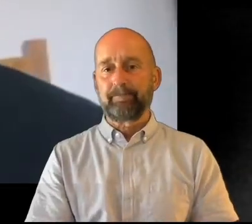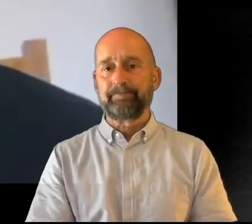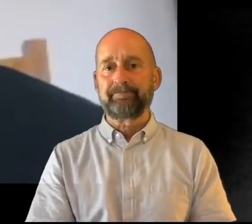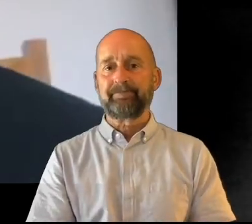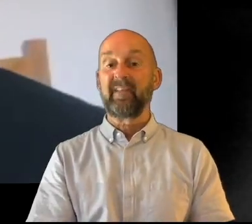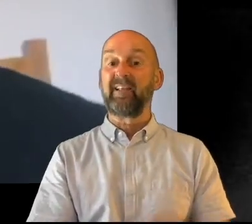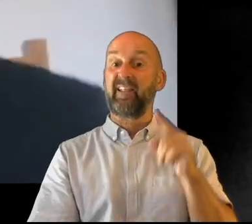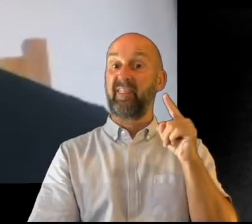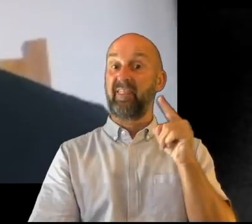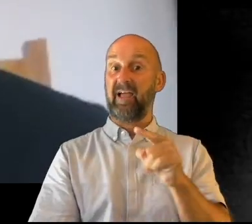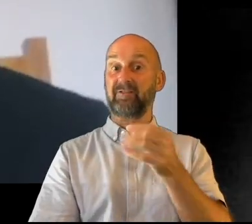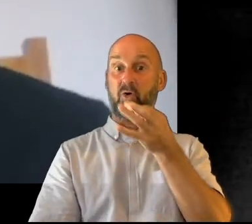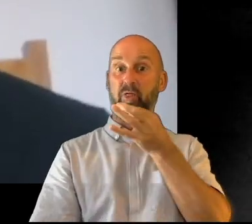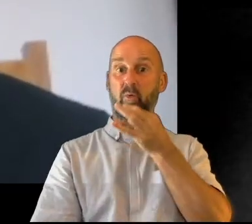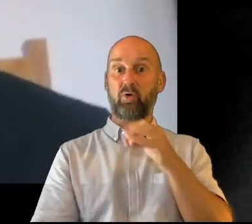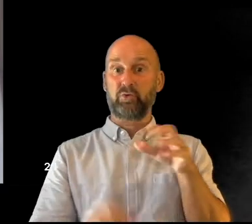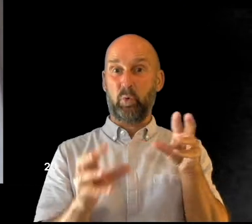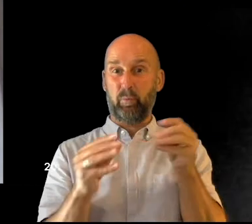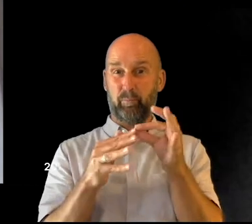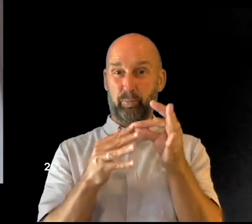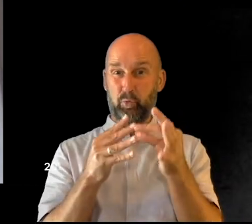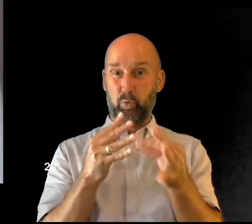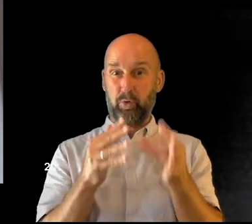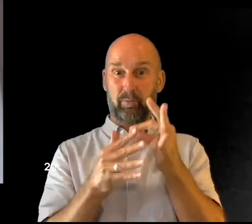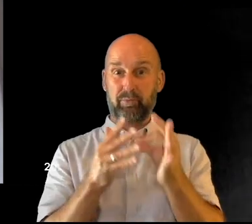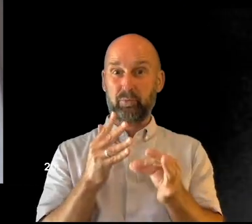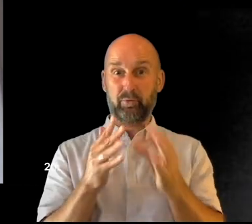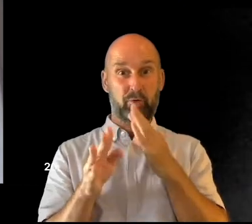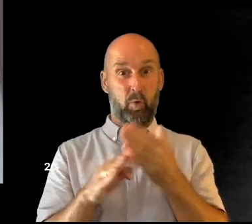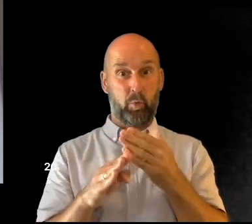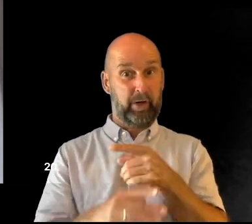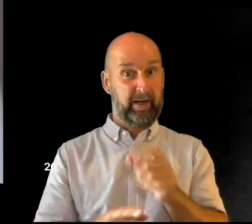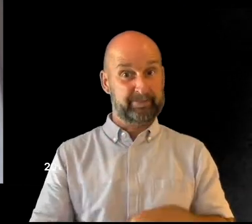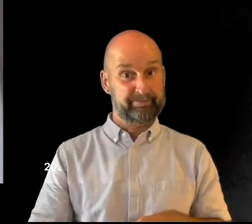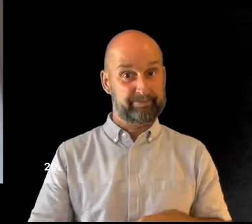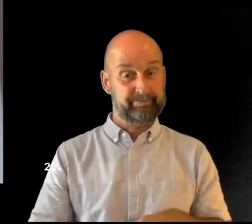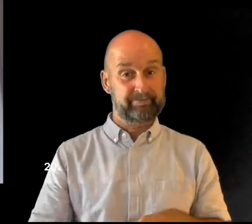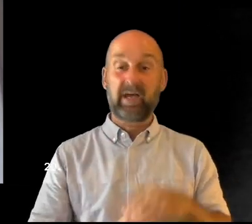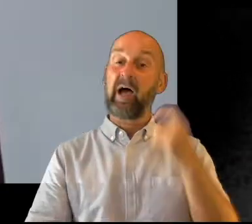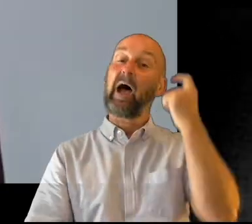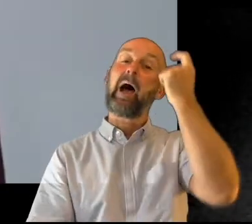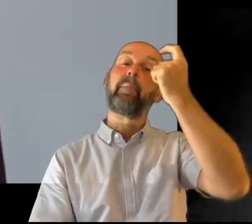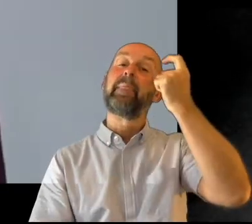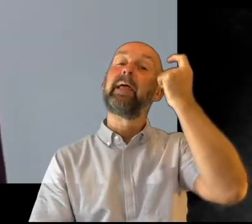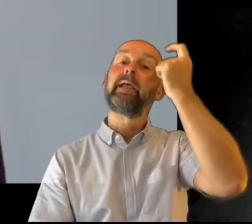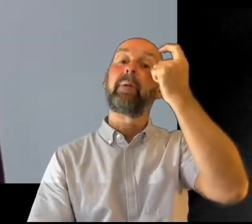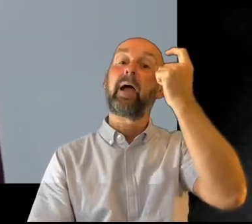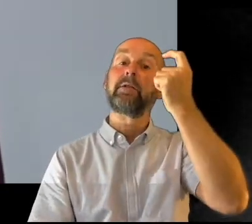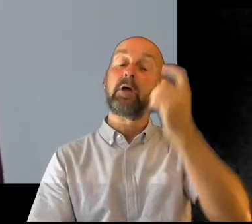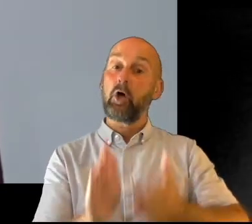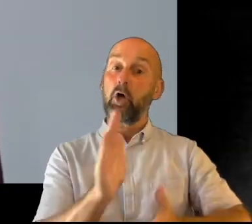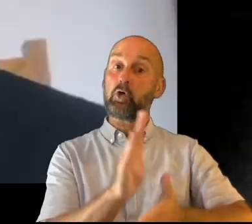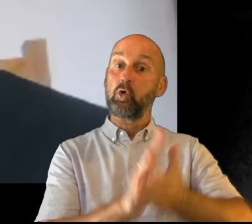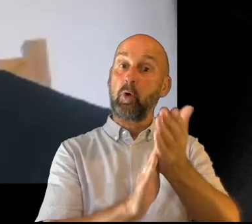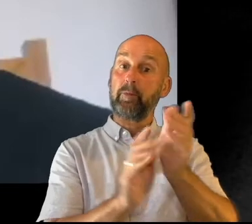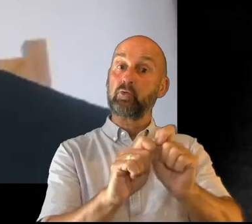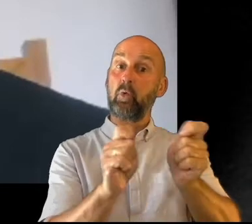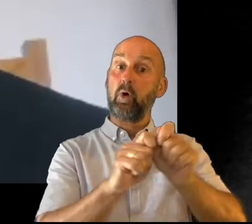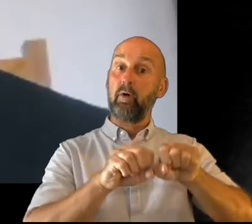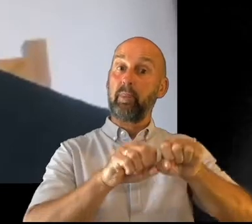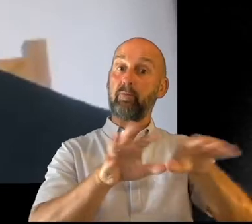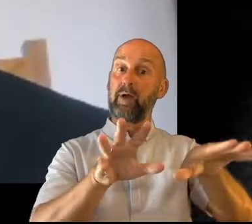or the water log you're pruning up there. Not working. Thinking about it. You coming to the press lunch? I wouldn't